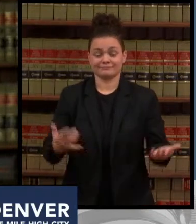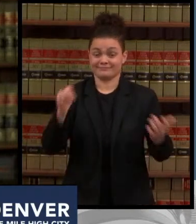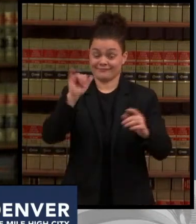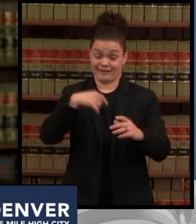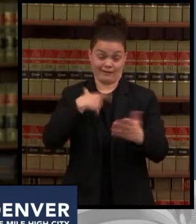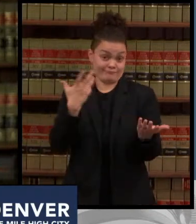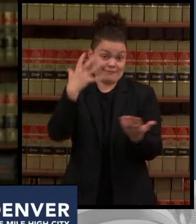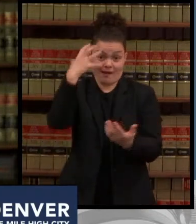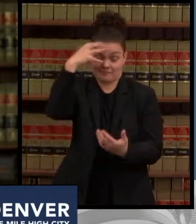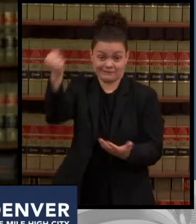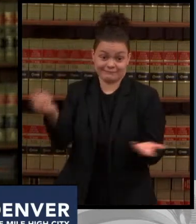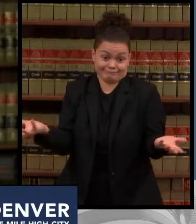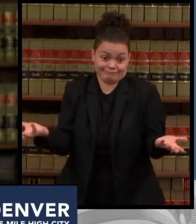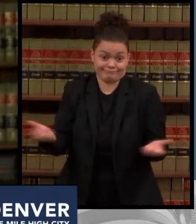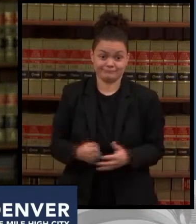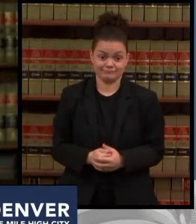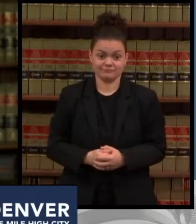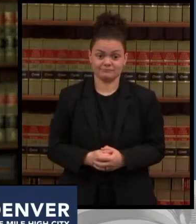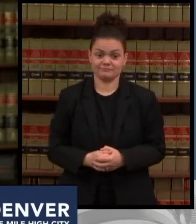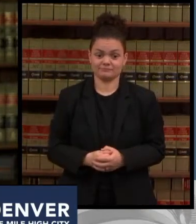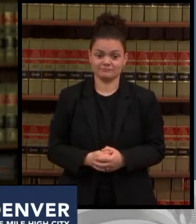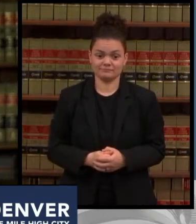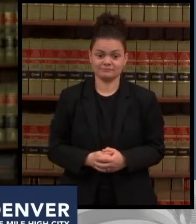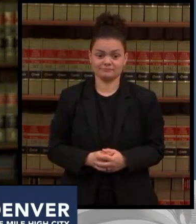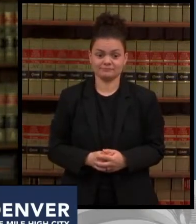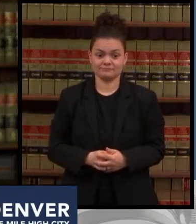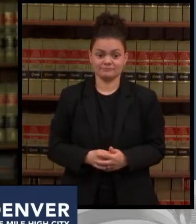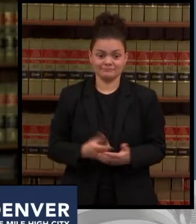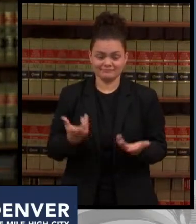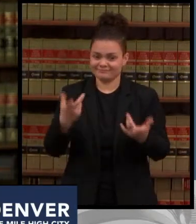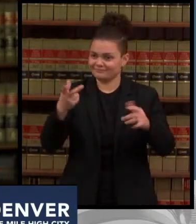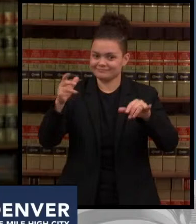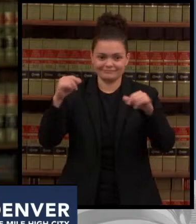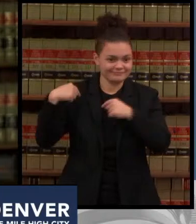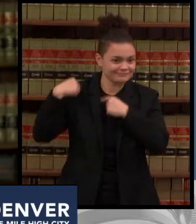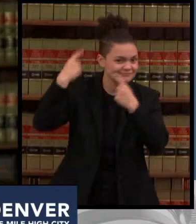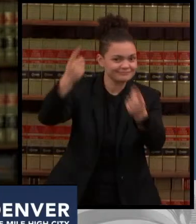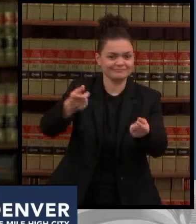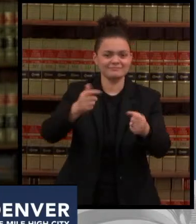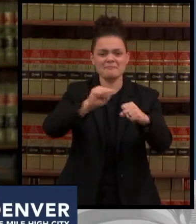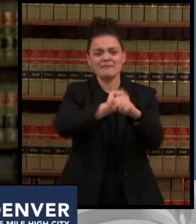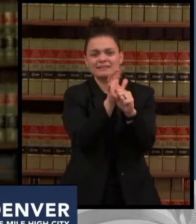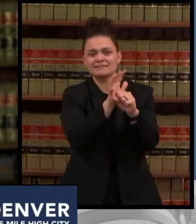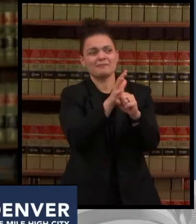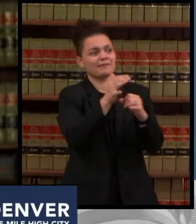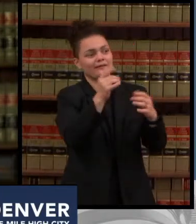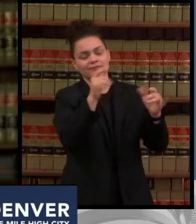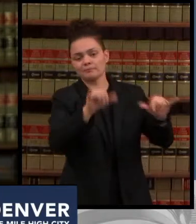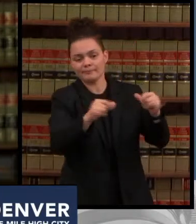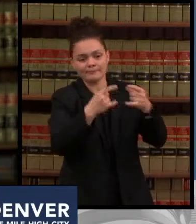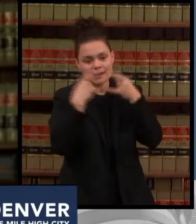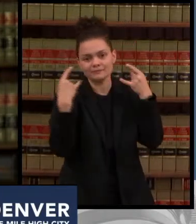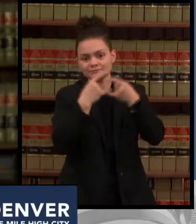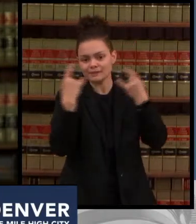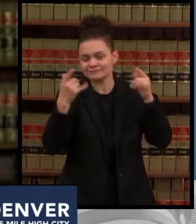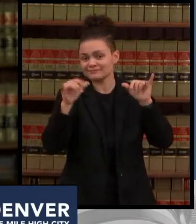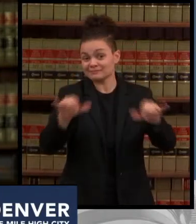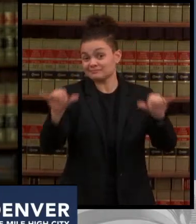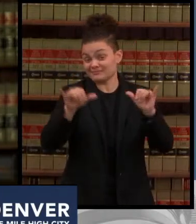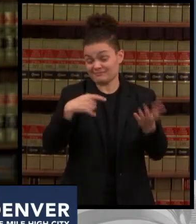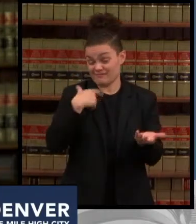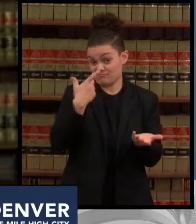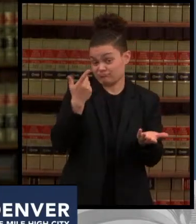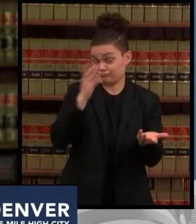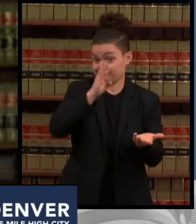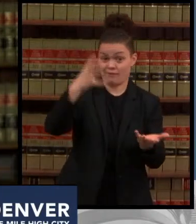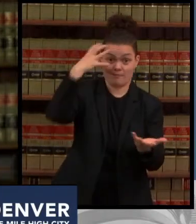have used off and on through the pandemic, the implementation of requirements for face masking. The Tri-County order that was passed